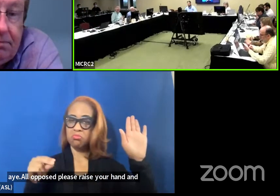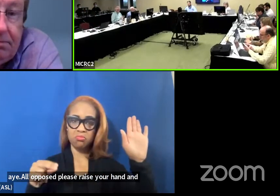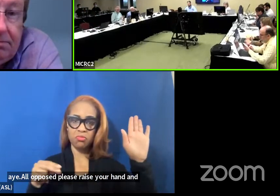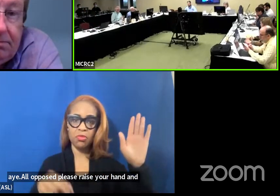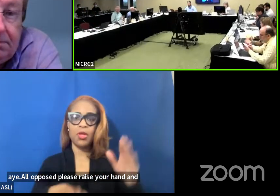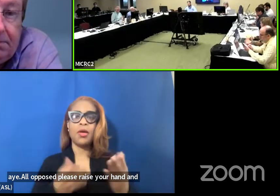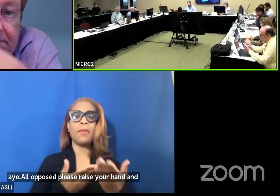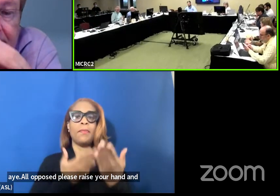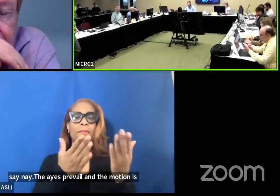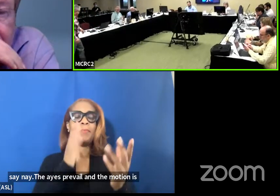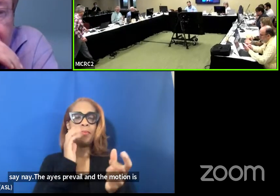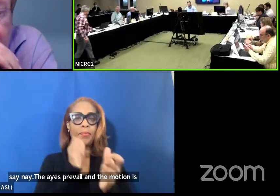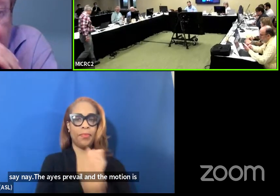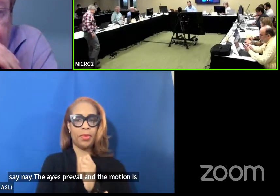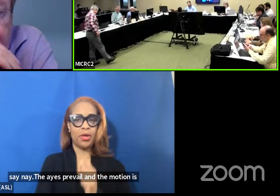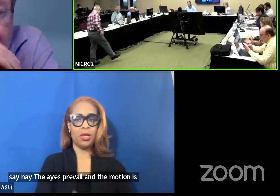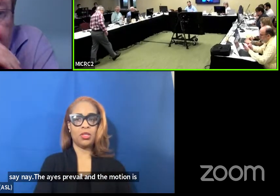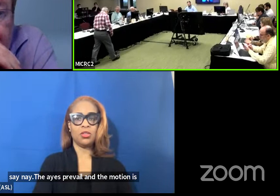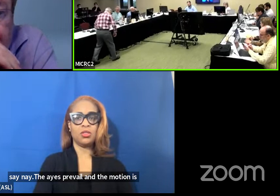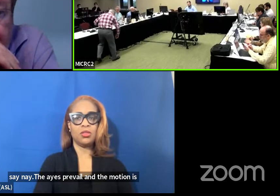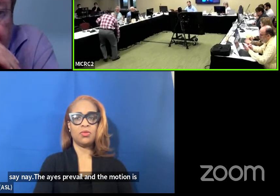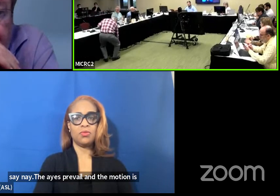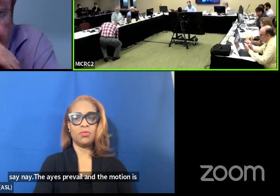eyes prevail the motion is adopted